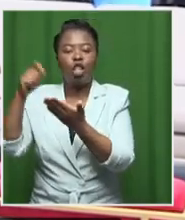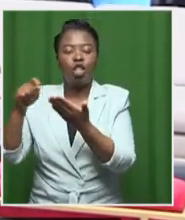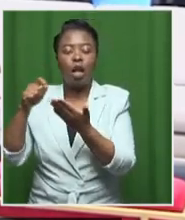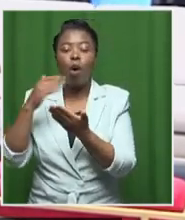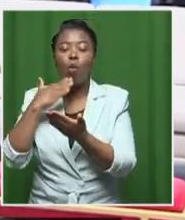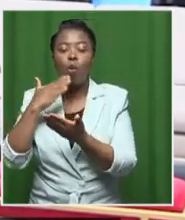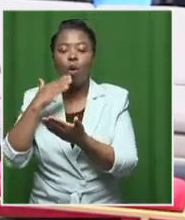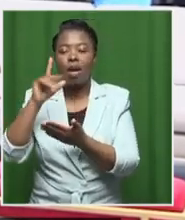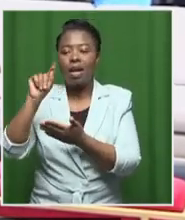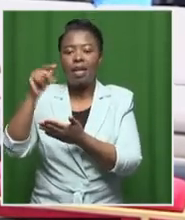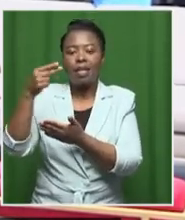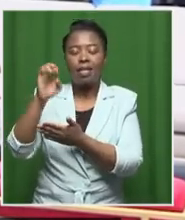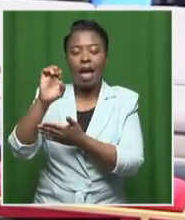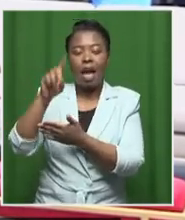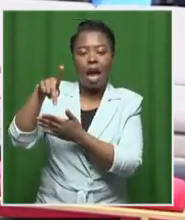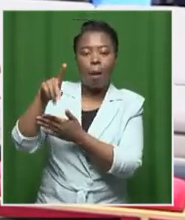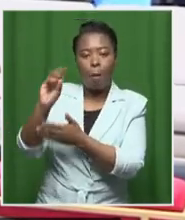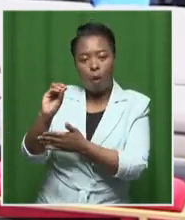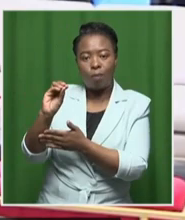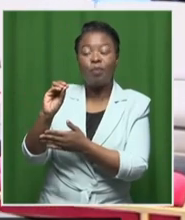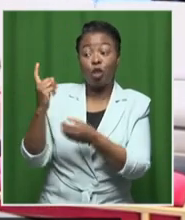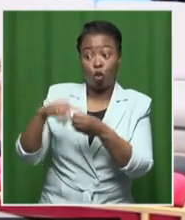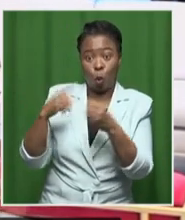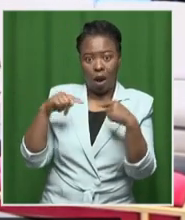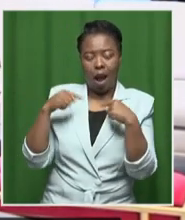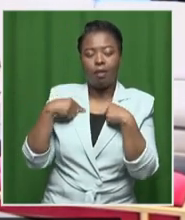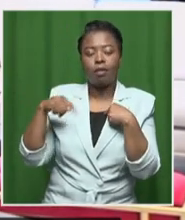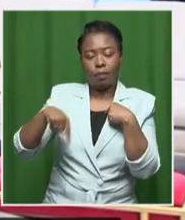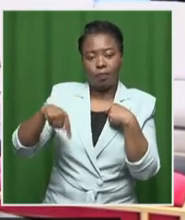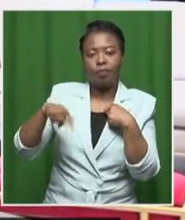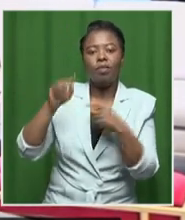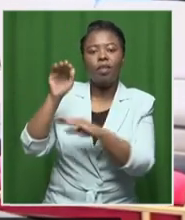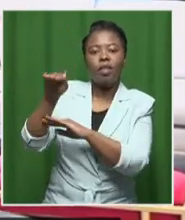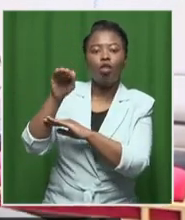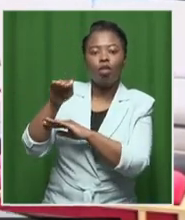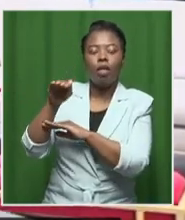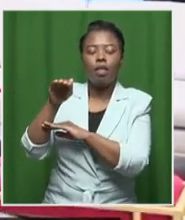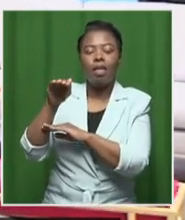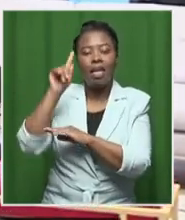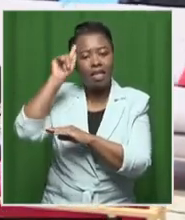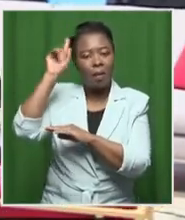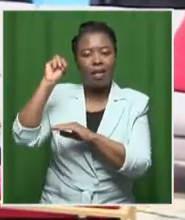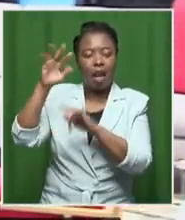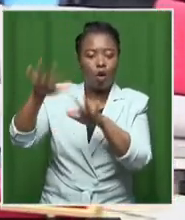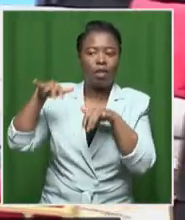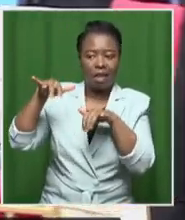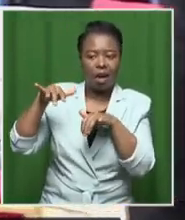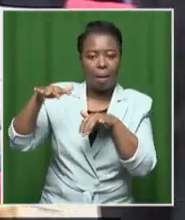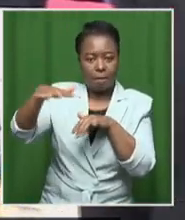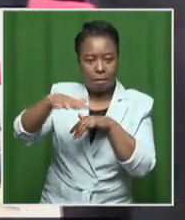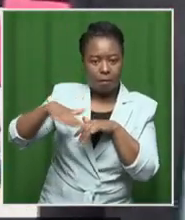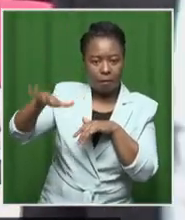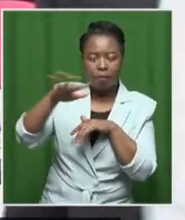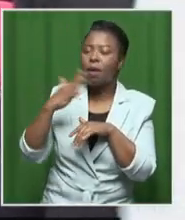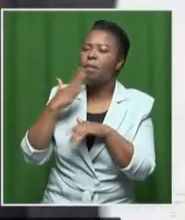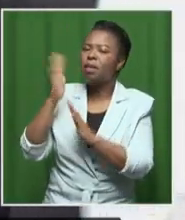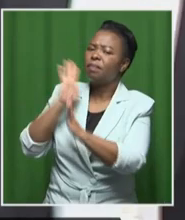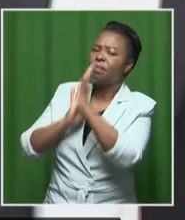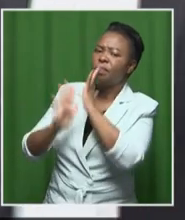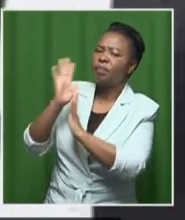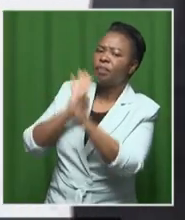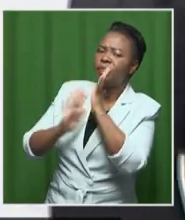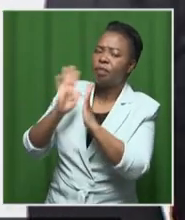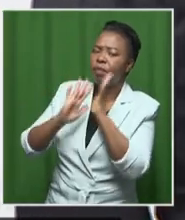this being Mr. Tepo Mungwai, who joins me now here outside the Nelson Mandela Auditorium to just speak about what we can expect outside of